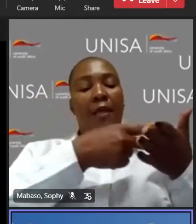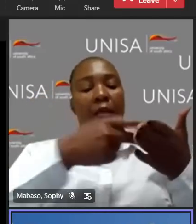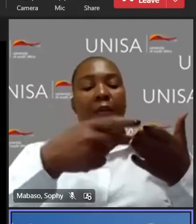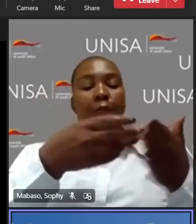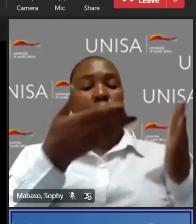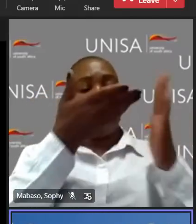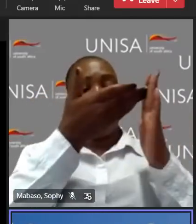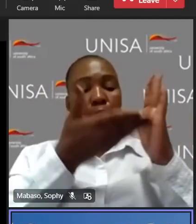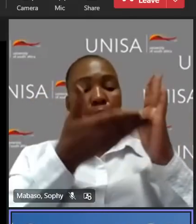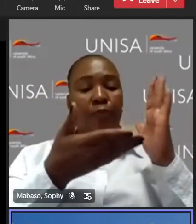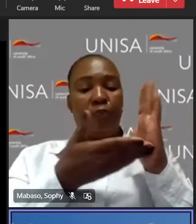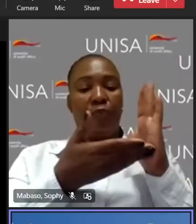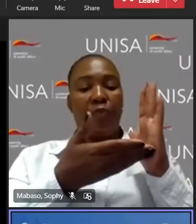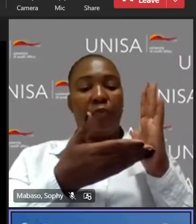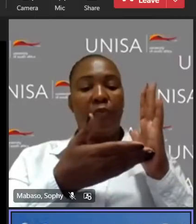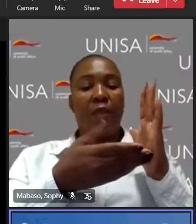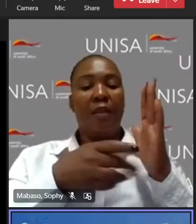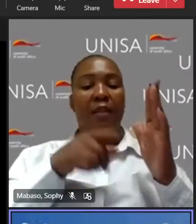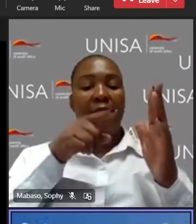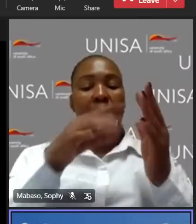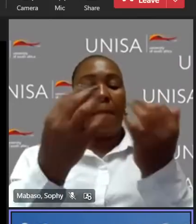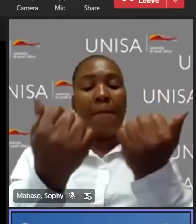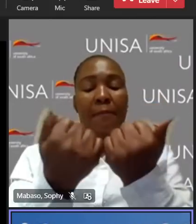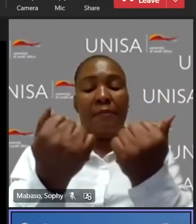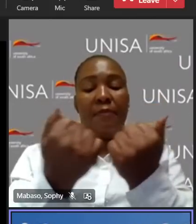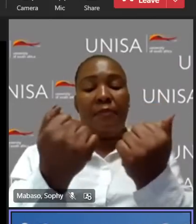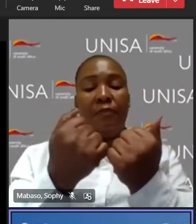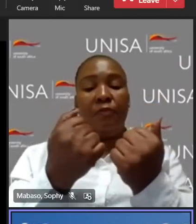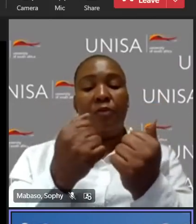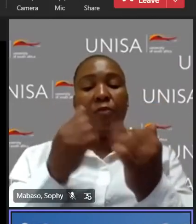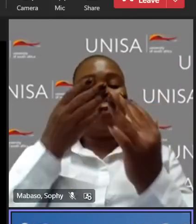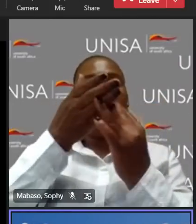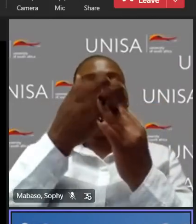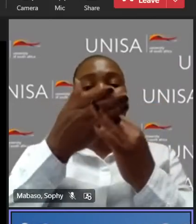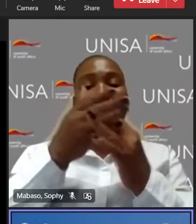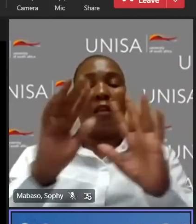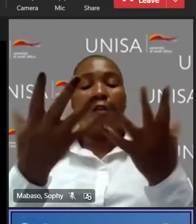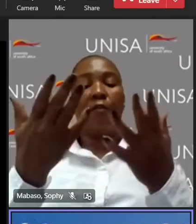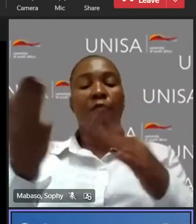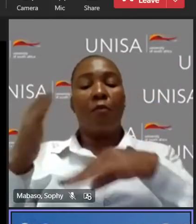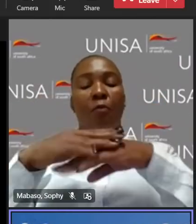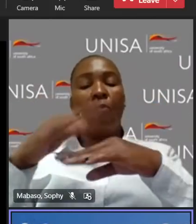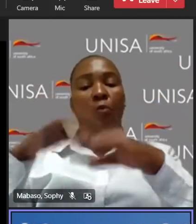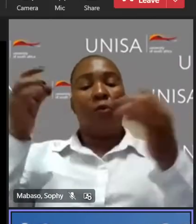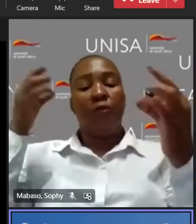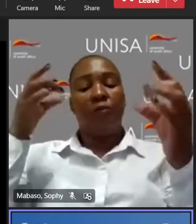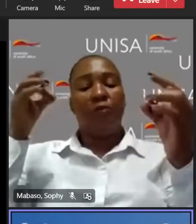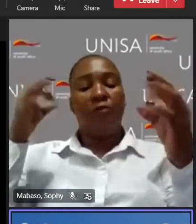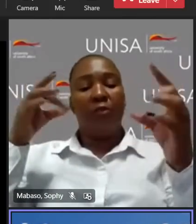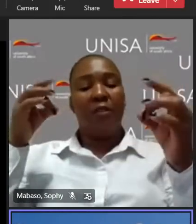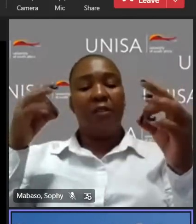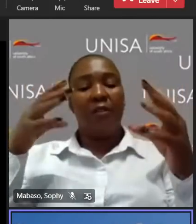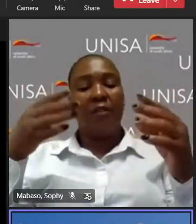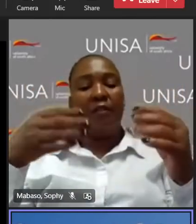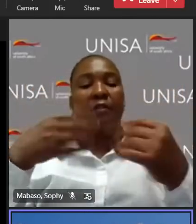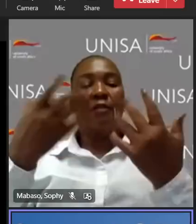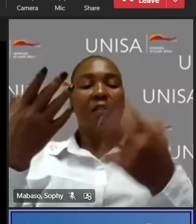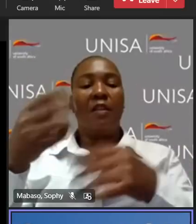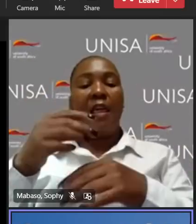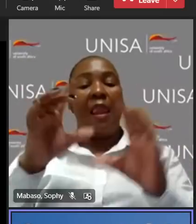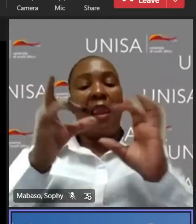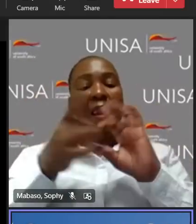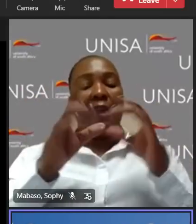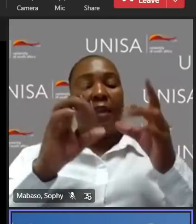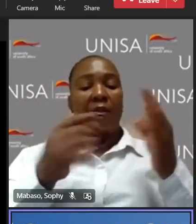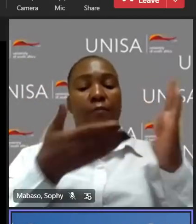for downloading the application and also for more information on the bursary and so on, there is a link